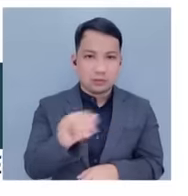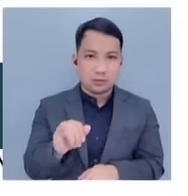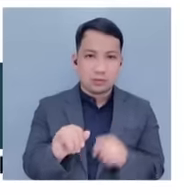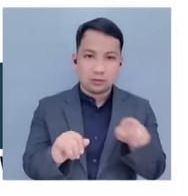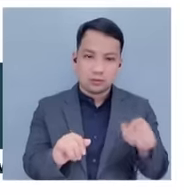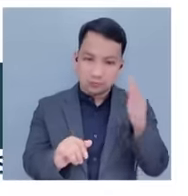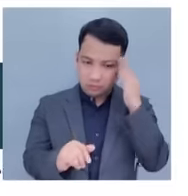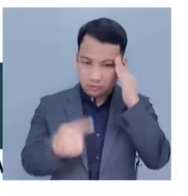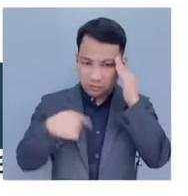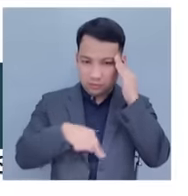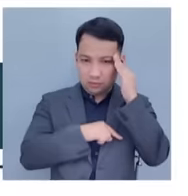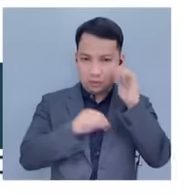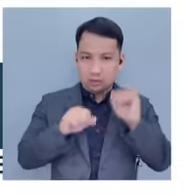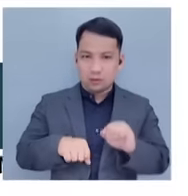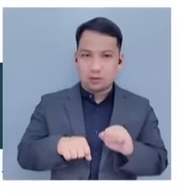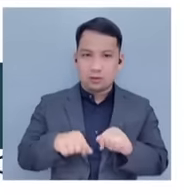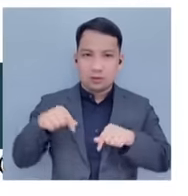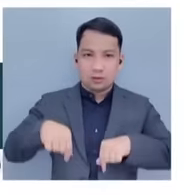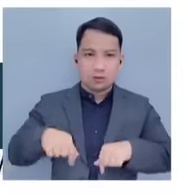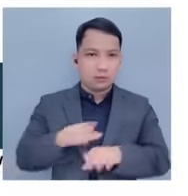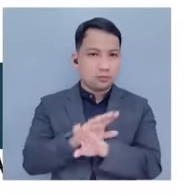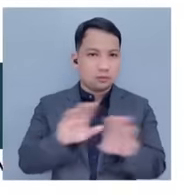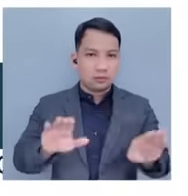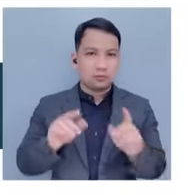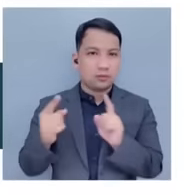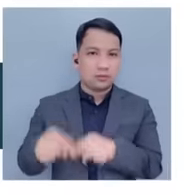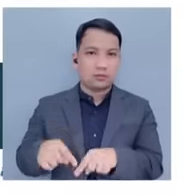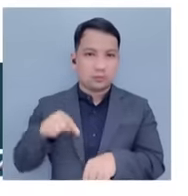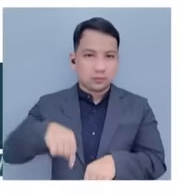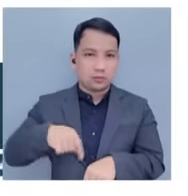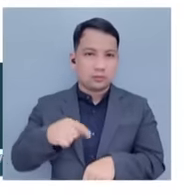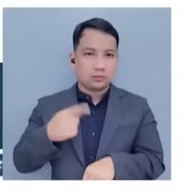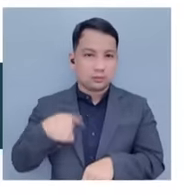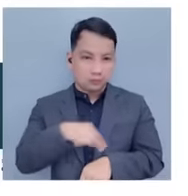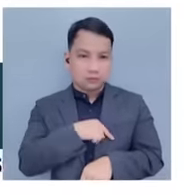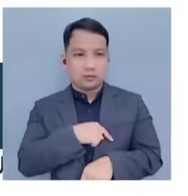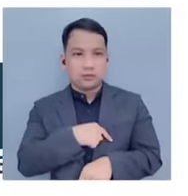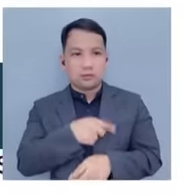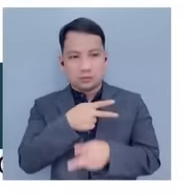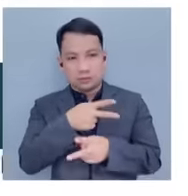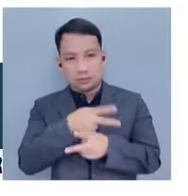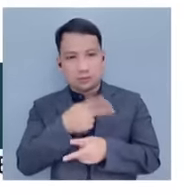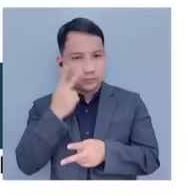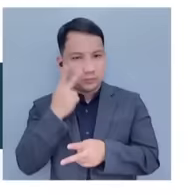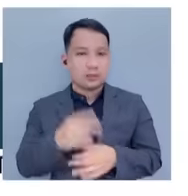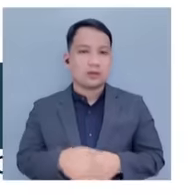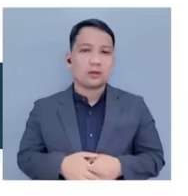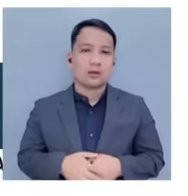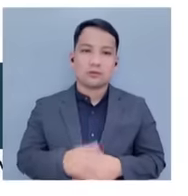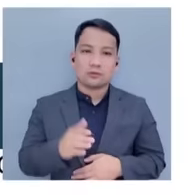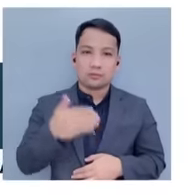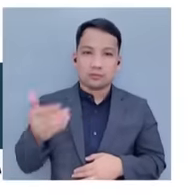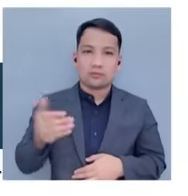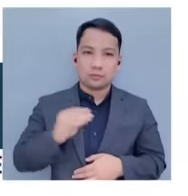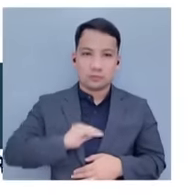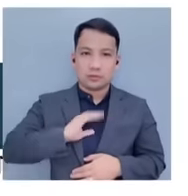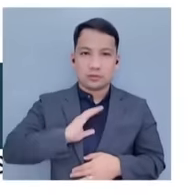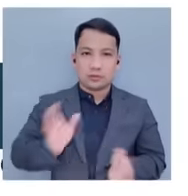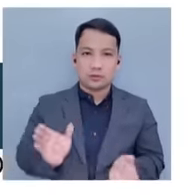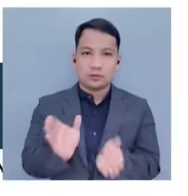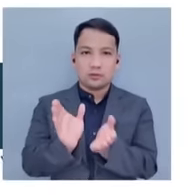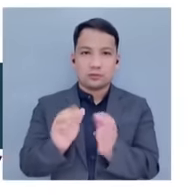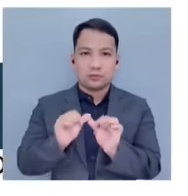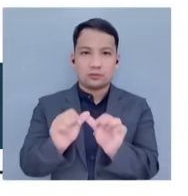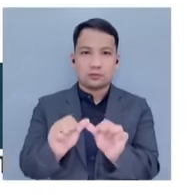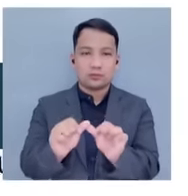that this is not going to happen in our turf. Meanwhile, let's talk about the motivation of those who continue to support